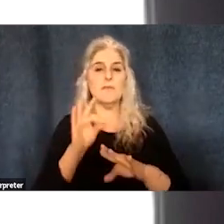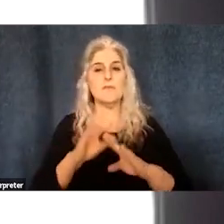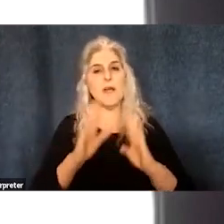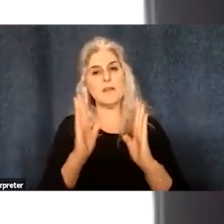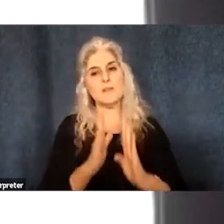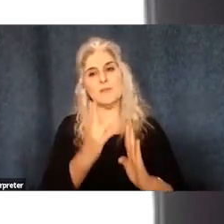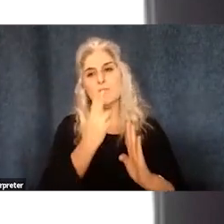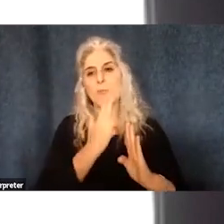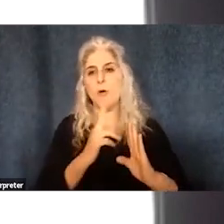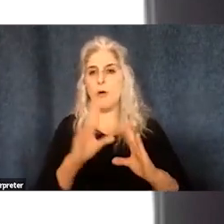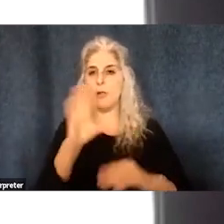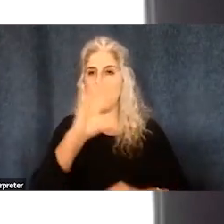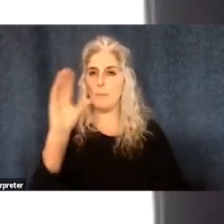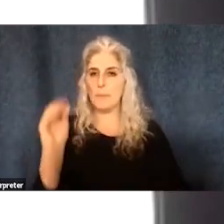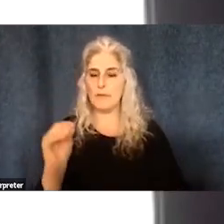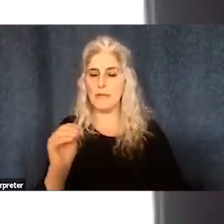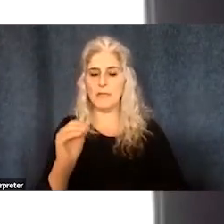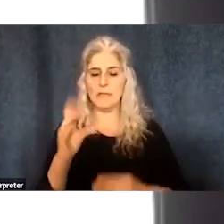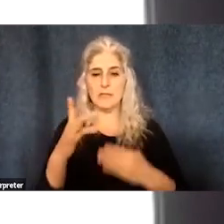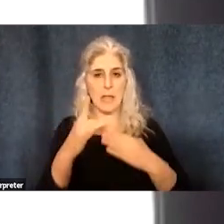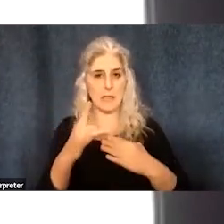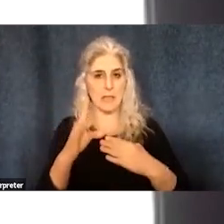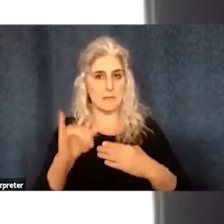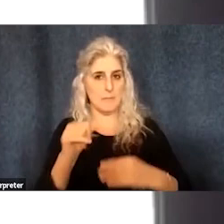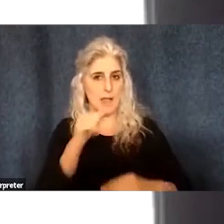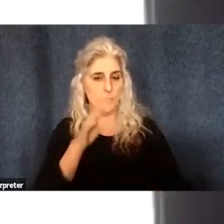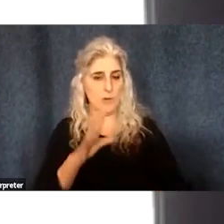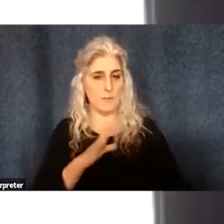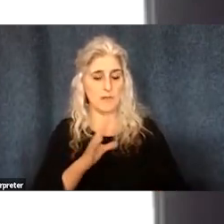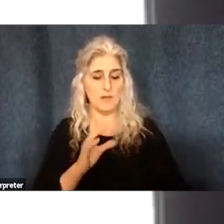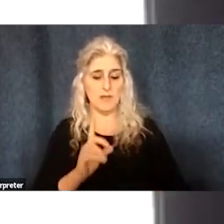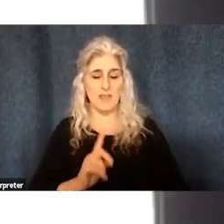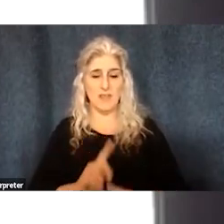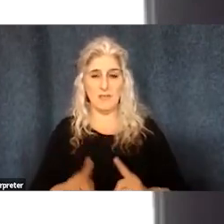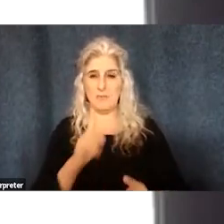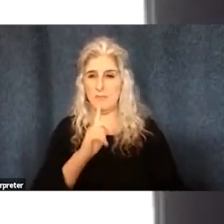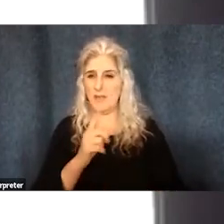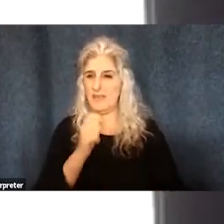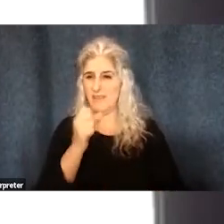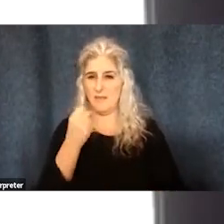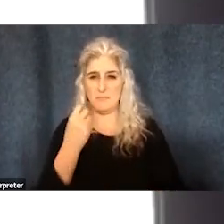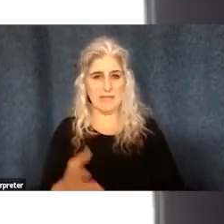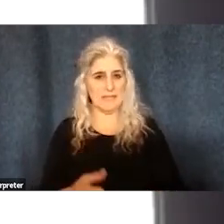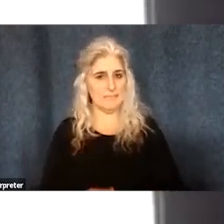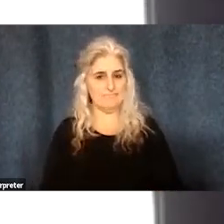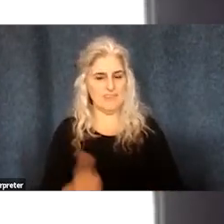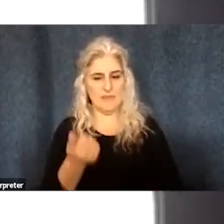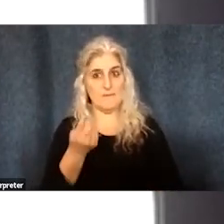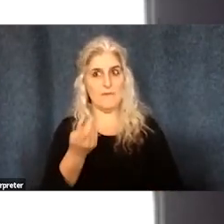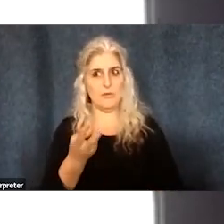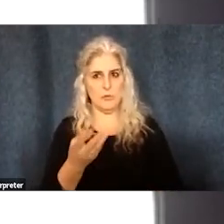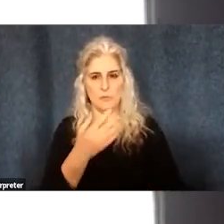companies headed by women, but there are few, very few, very few.